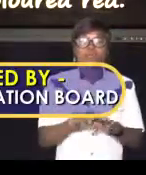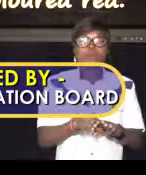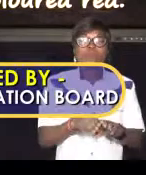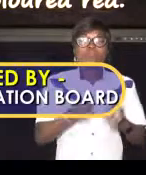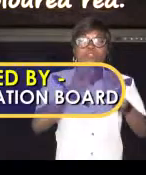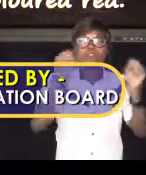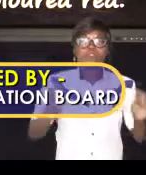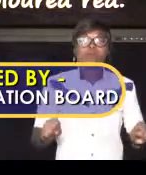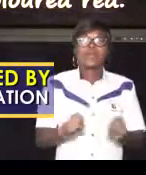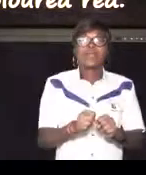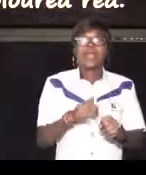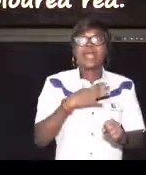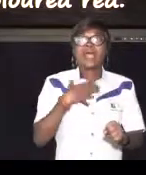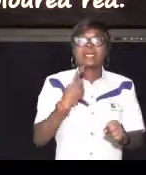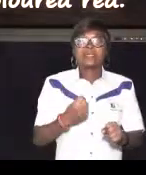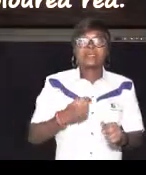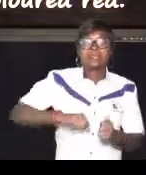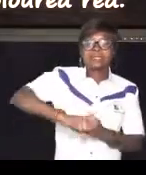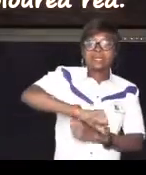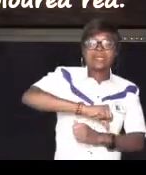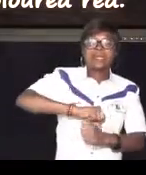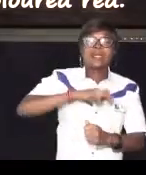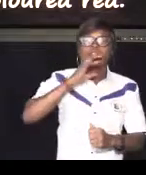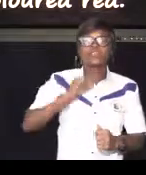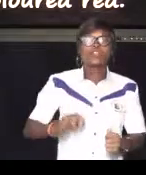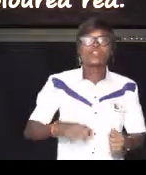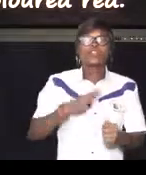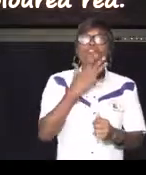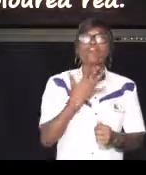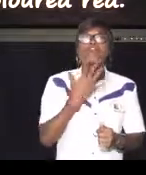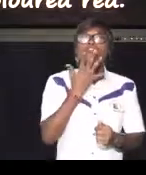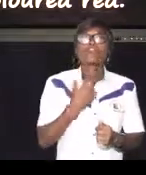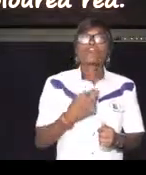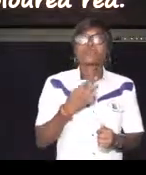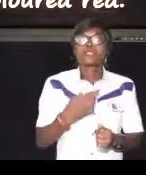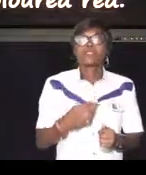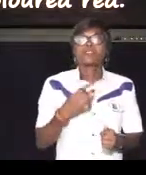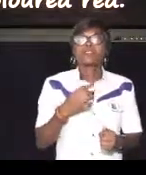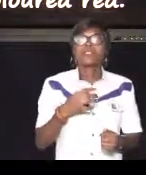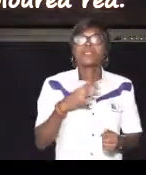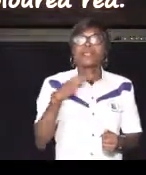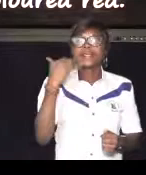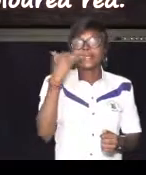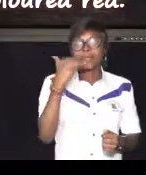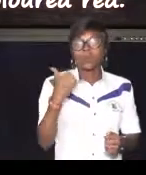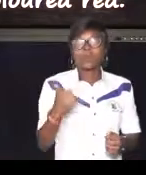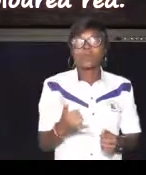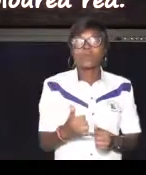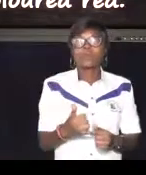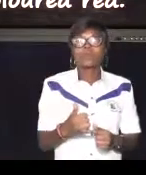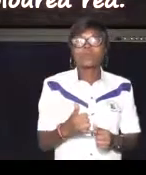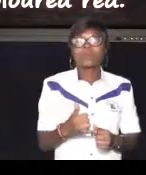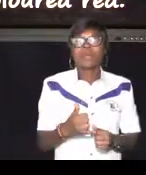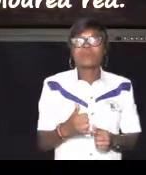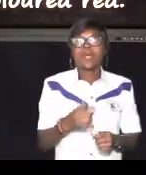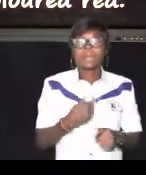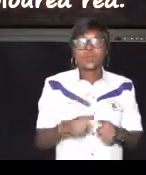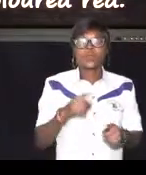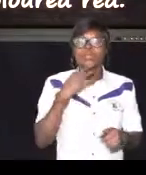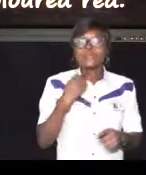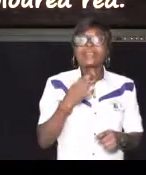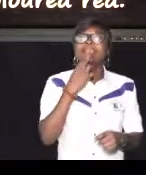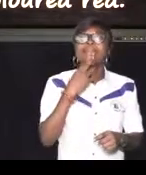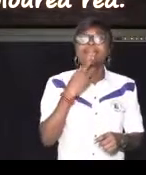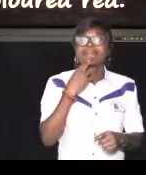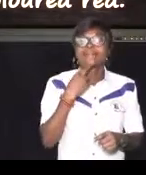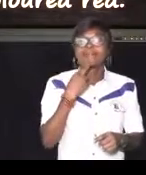the area is colored yellow. All the yellow parts are the area. That's the space it occupies. But